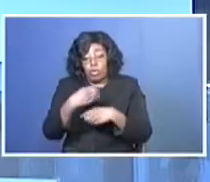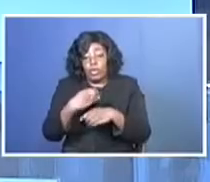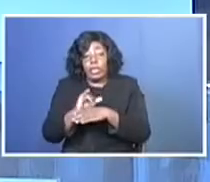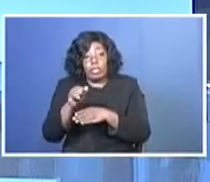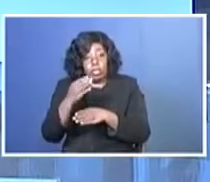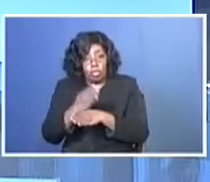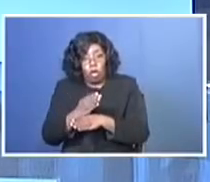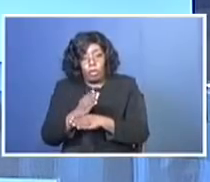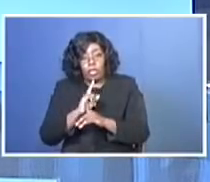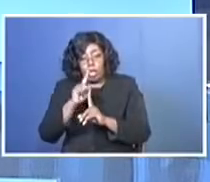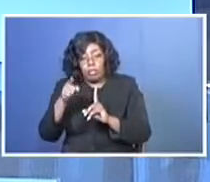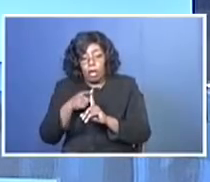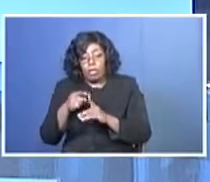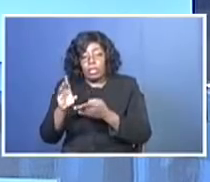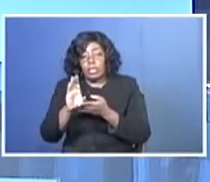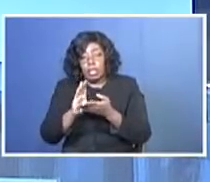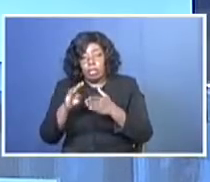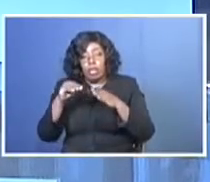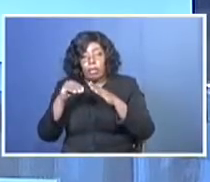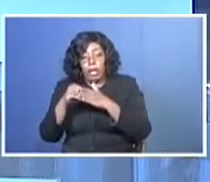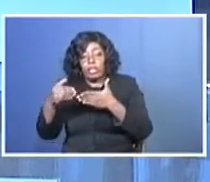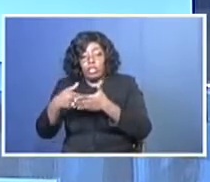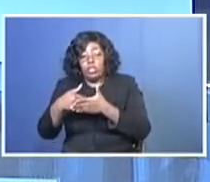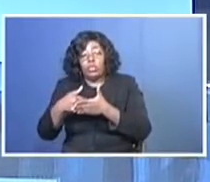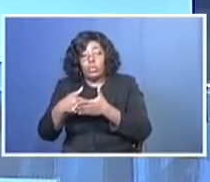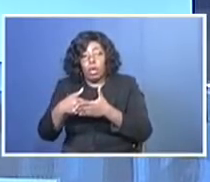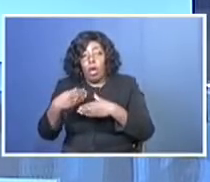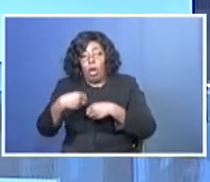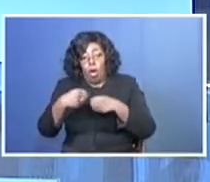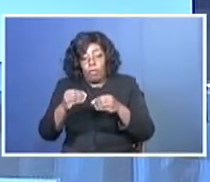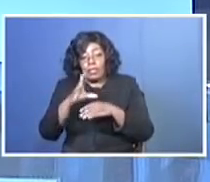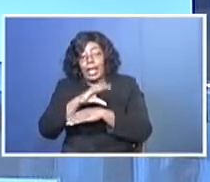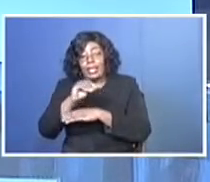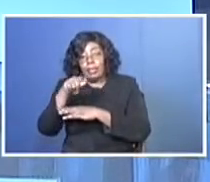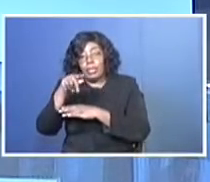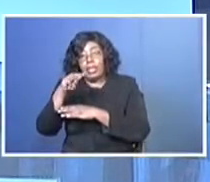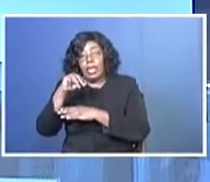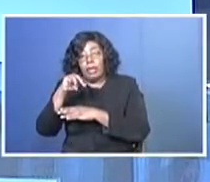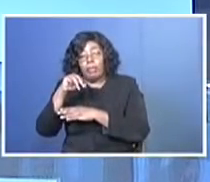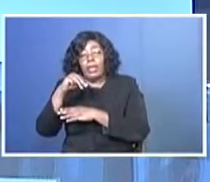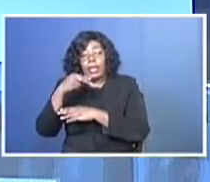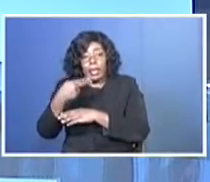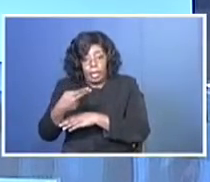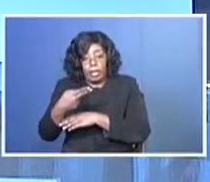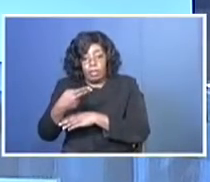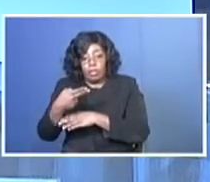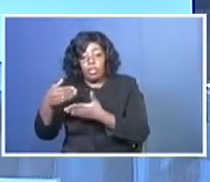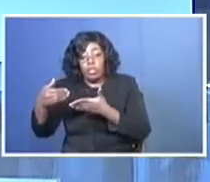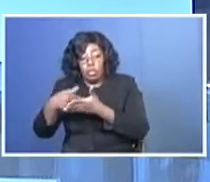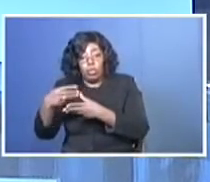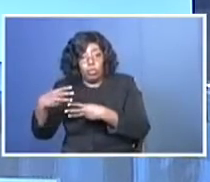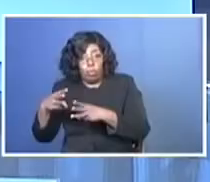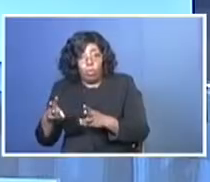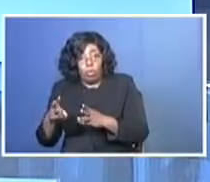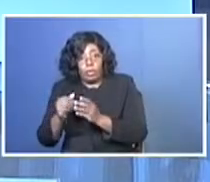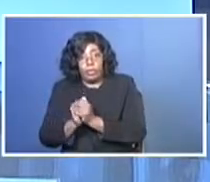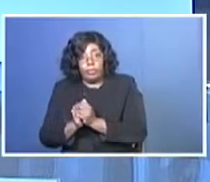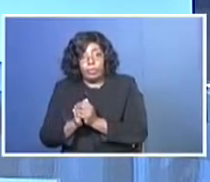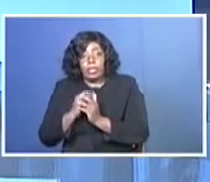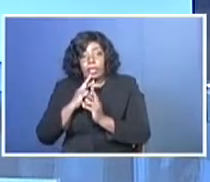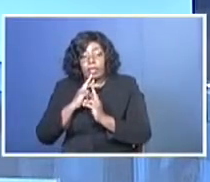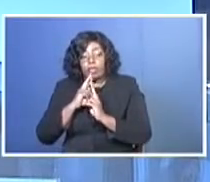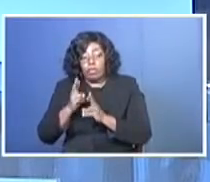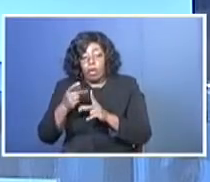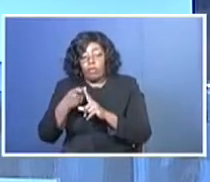referenced the construction of the Central Bank's new headquarters and the Princess Margaret Hospital's new wing. The comments prompting a response from Works Minister,